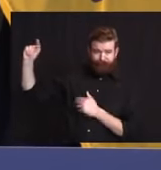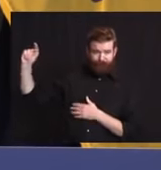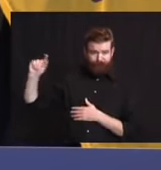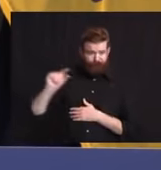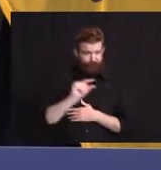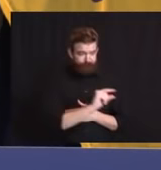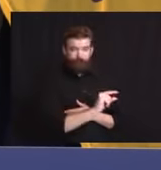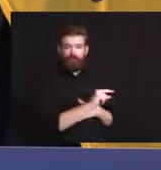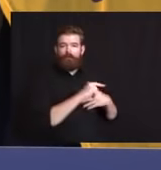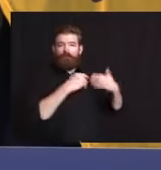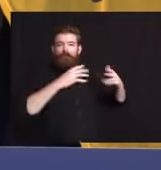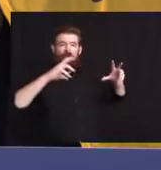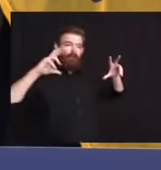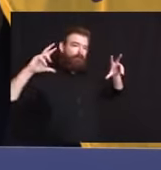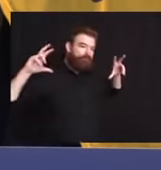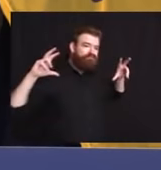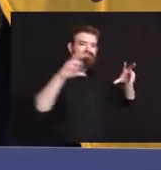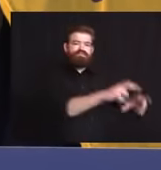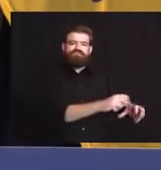agenda.